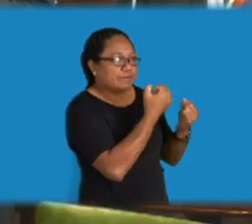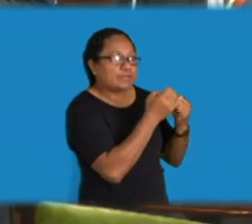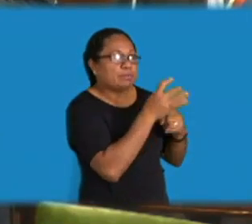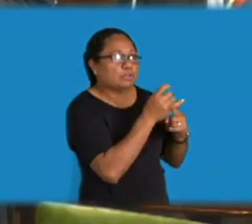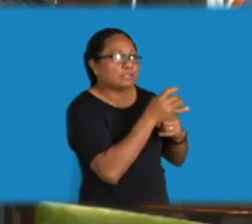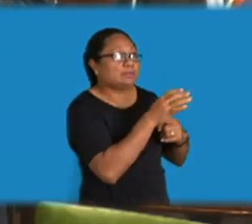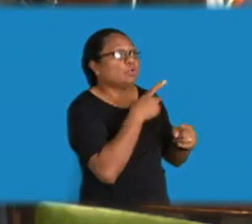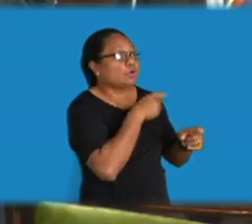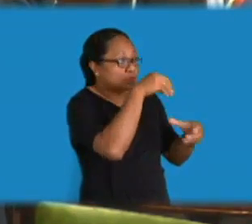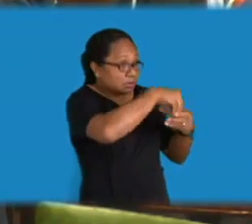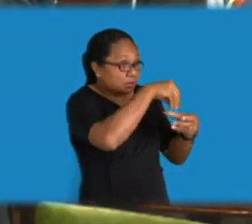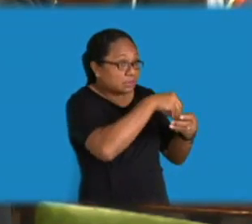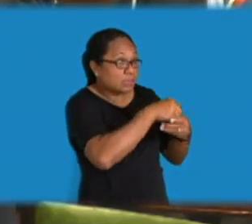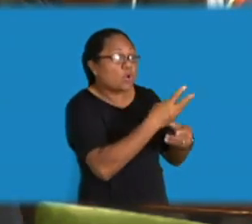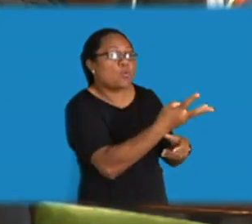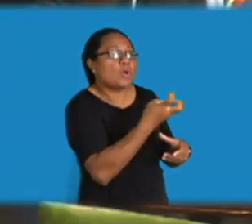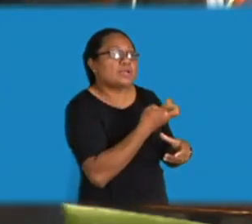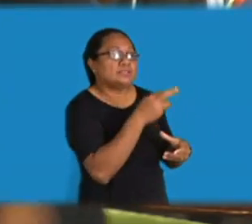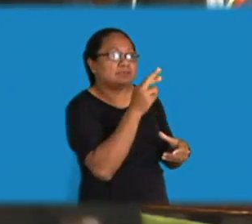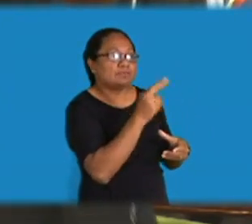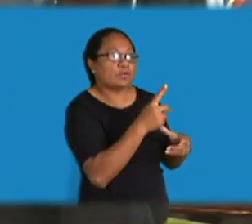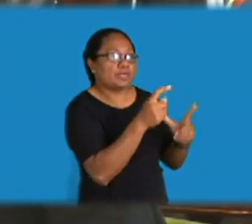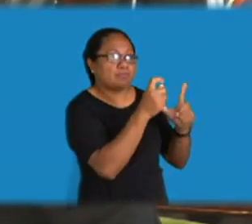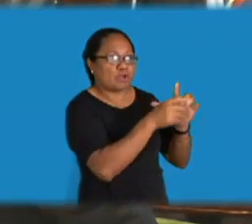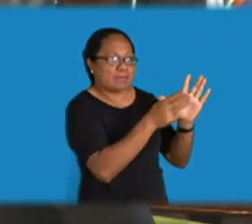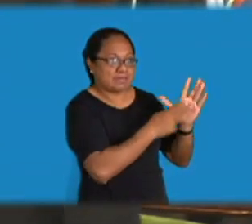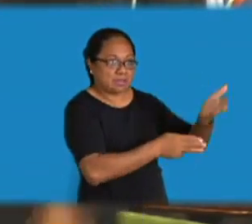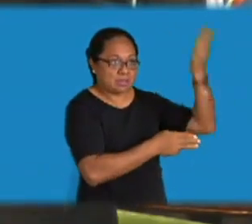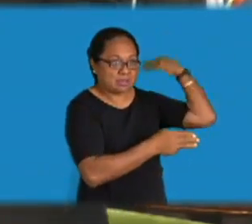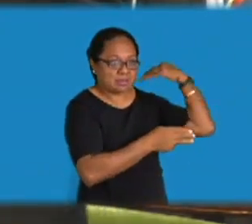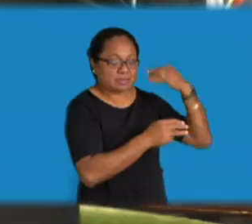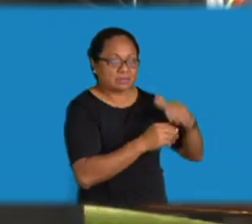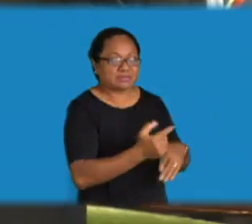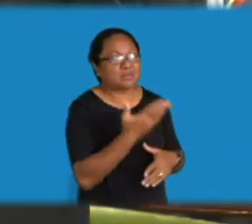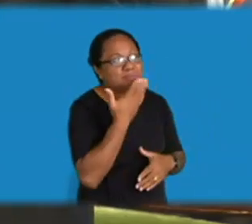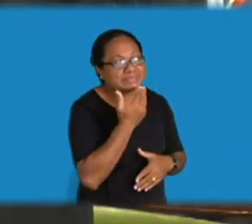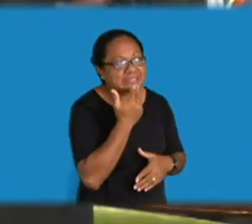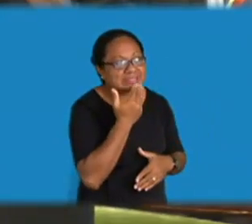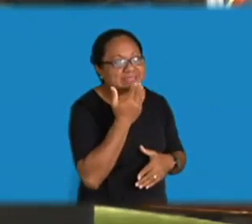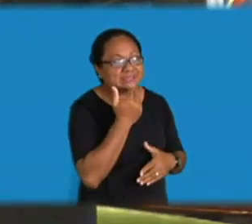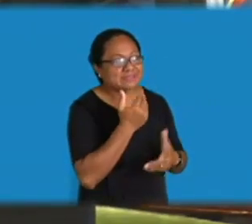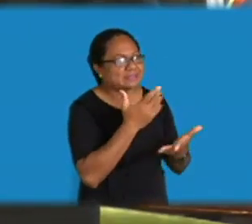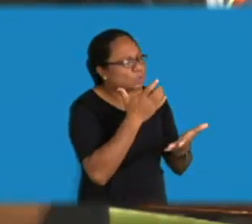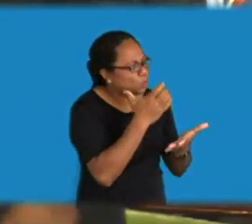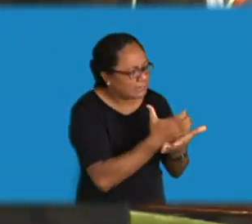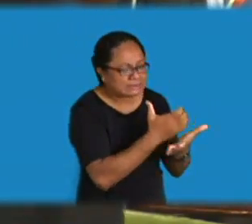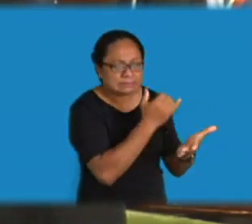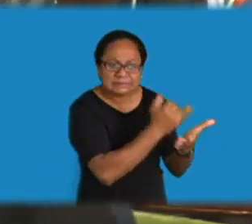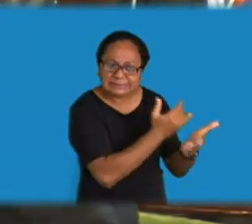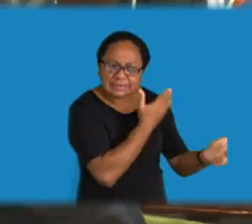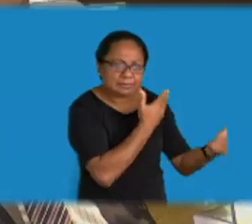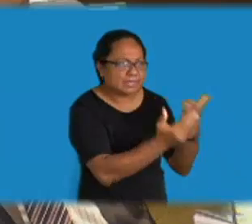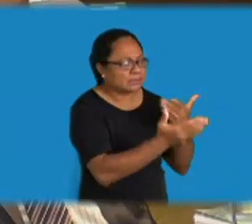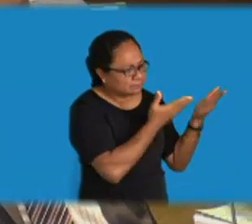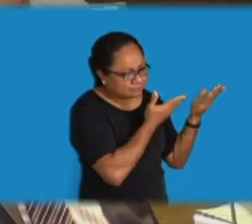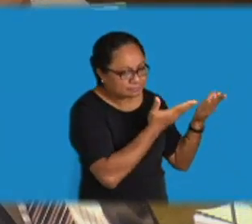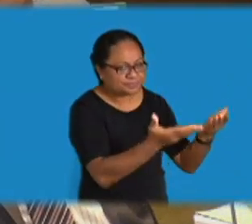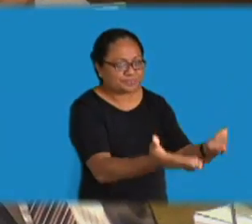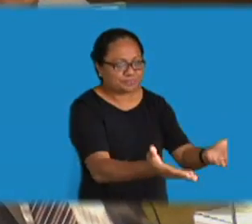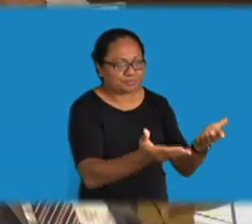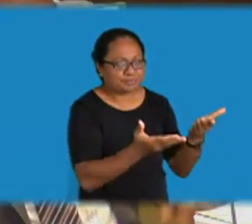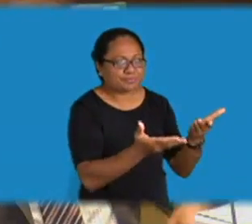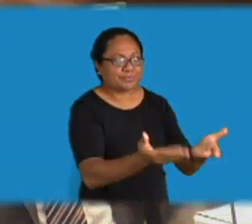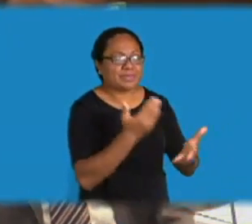When can you assure us you will table this? Please. With the corrections or with the mistakes, just table. Madam